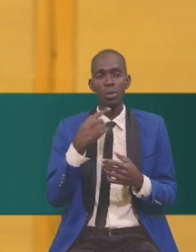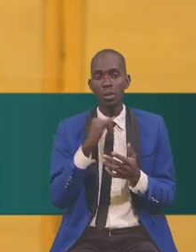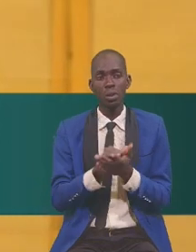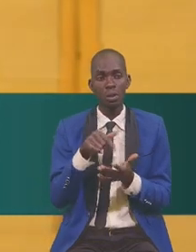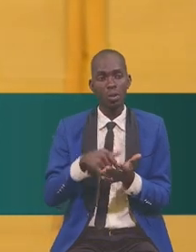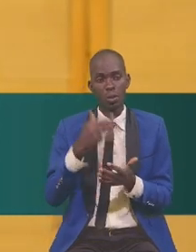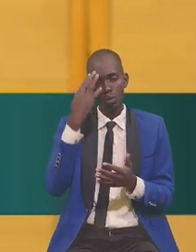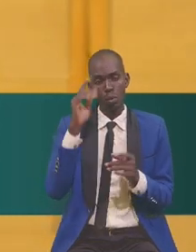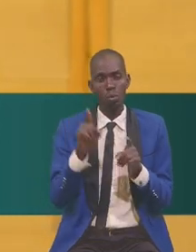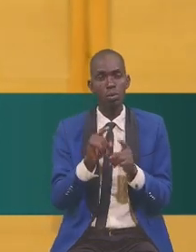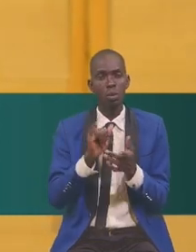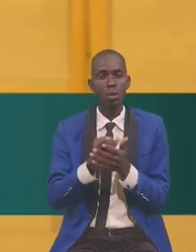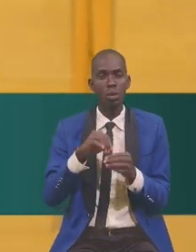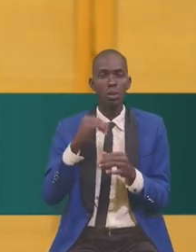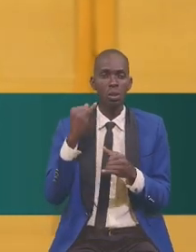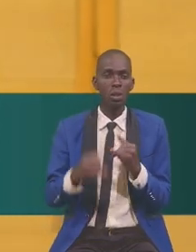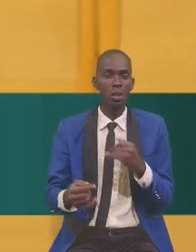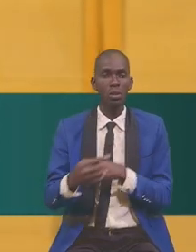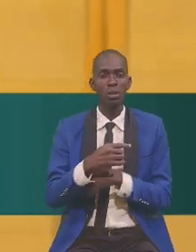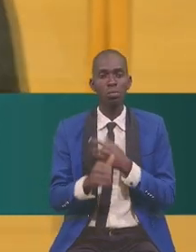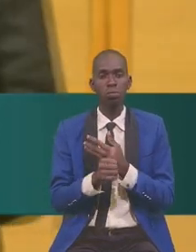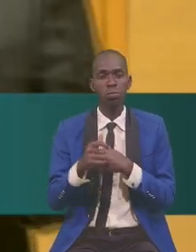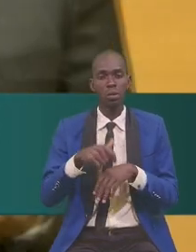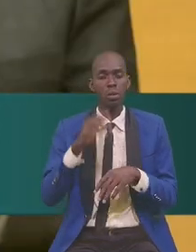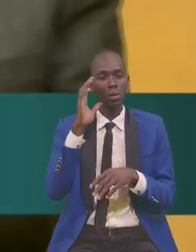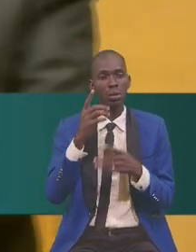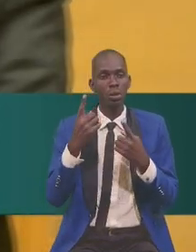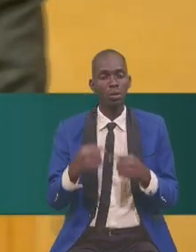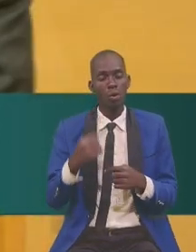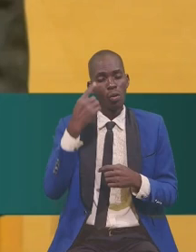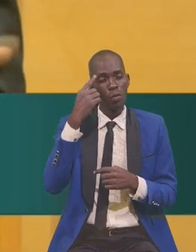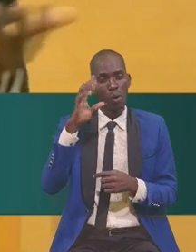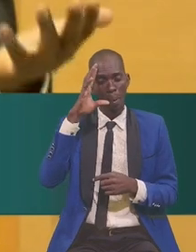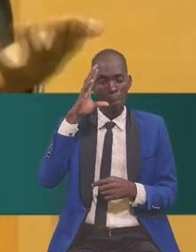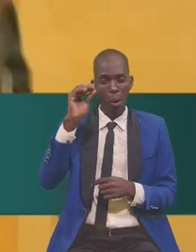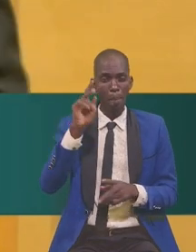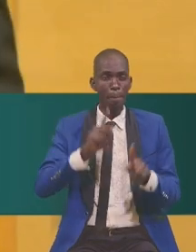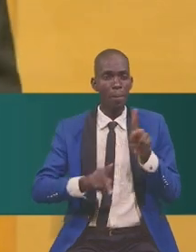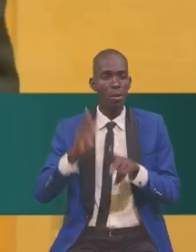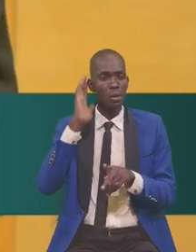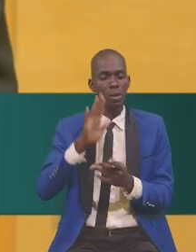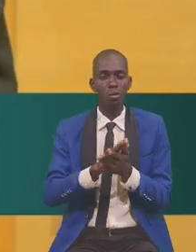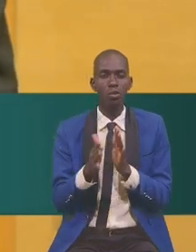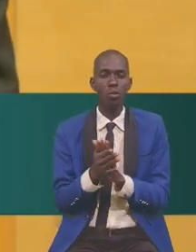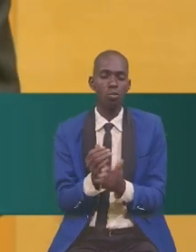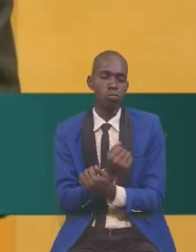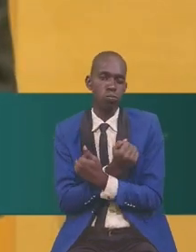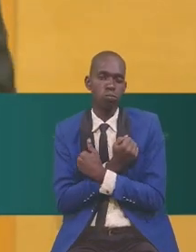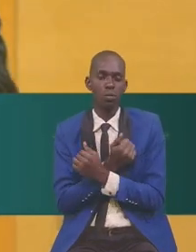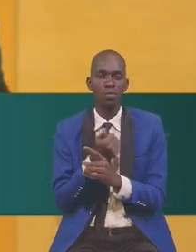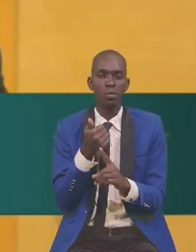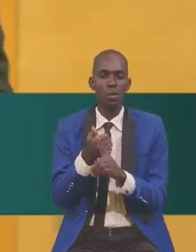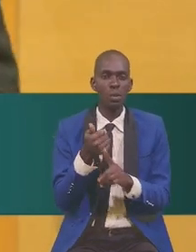perilous times shall come. Look at verse 2. It says, for men shall be lovers of their own